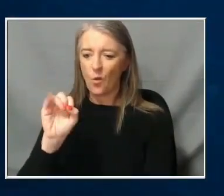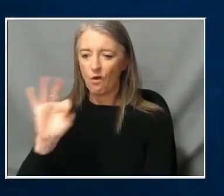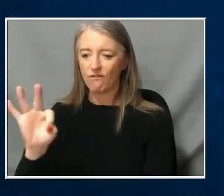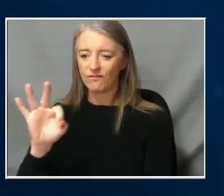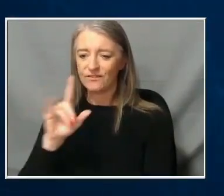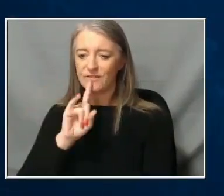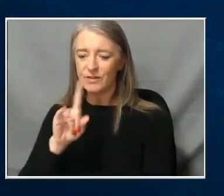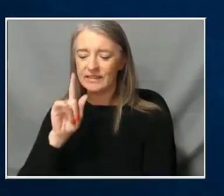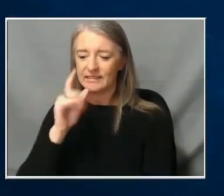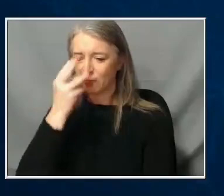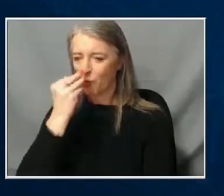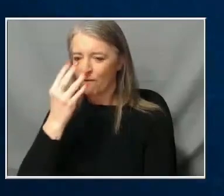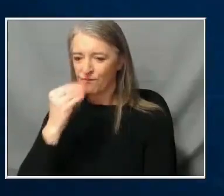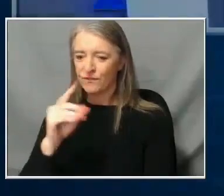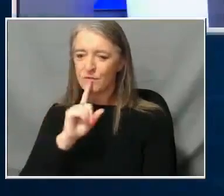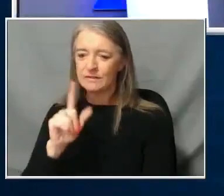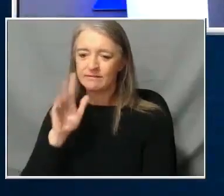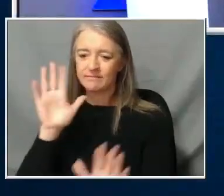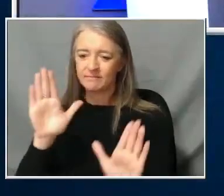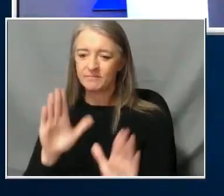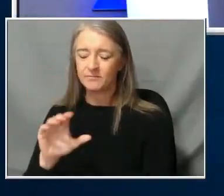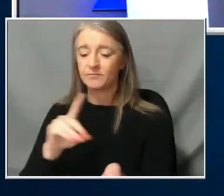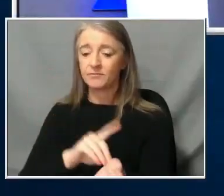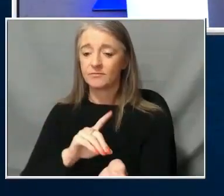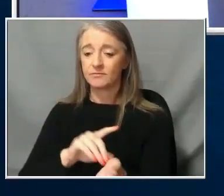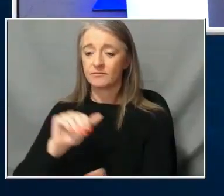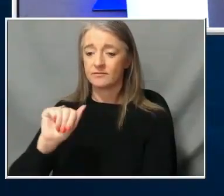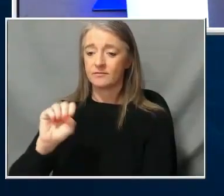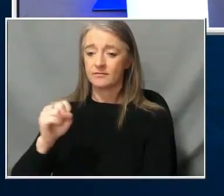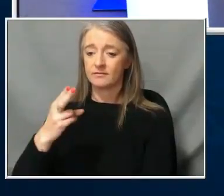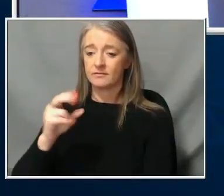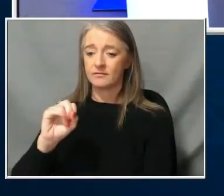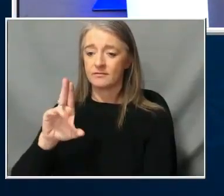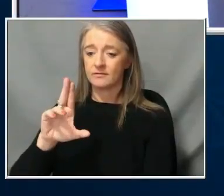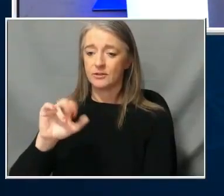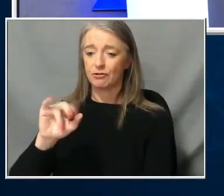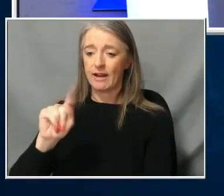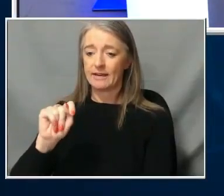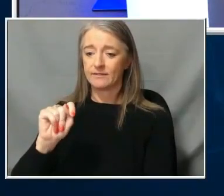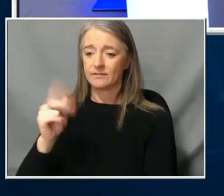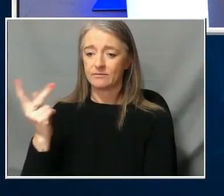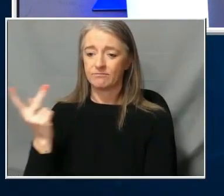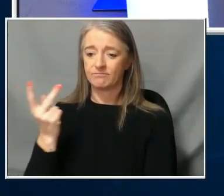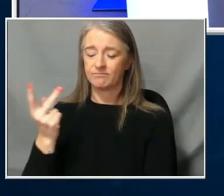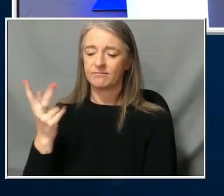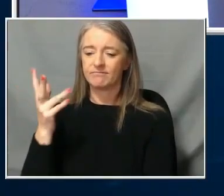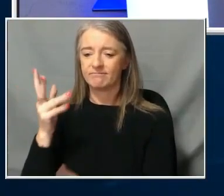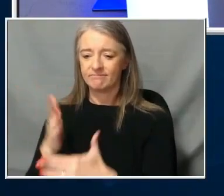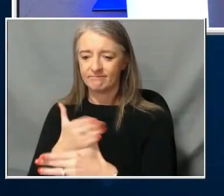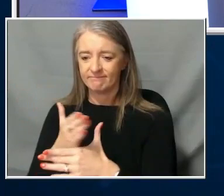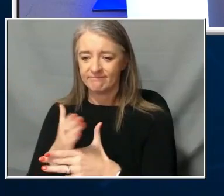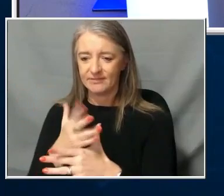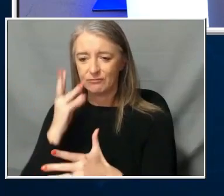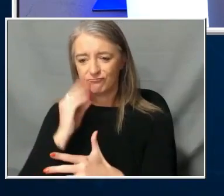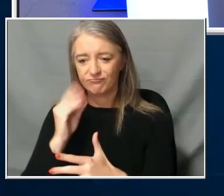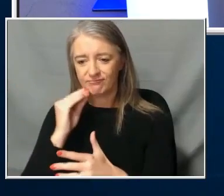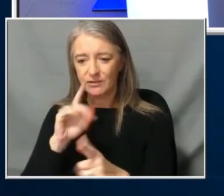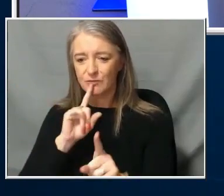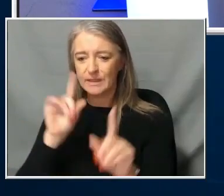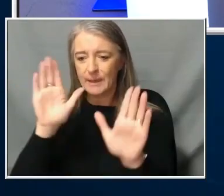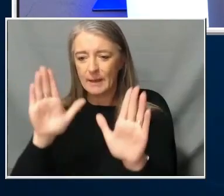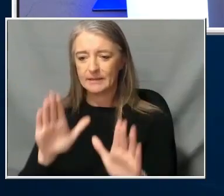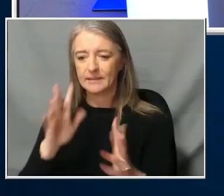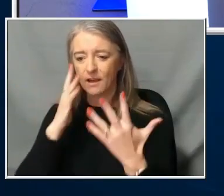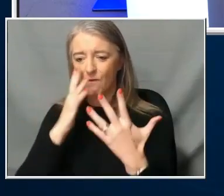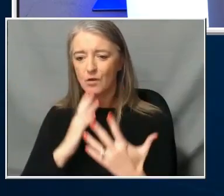Yeah. Dr. Ashcraft, you were out there too. Mm-hmm. Super cool. Yes, she and I got to share that experience out on the field. It was pretty awesome. Unfortunately,